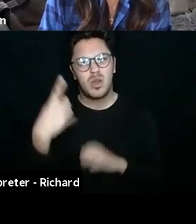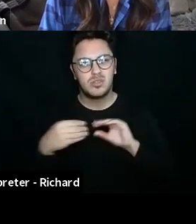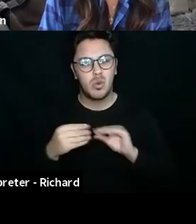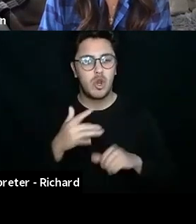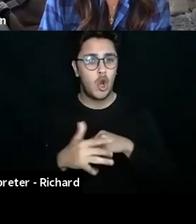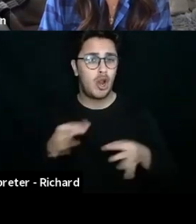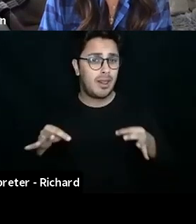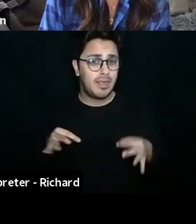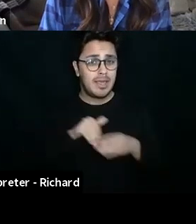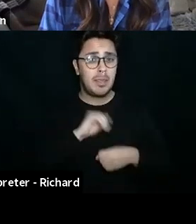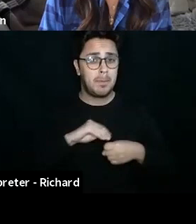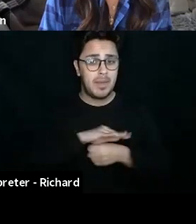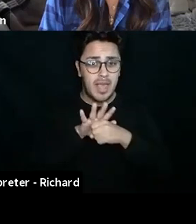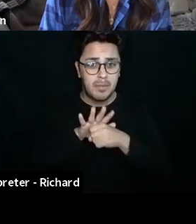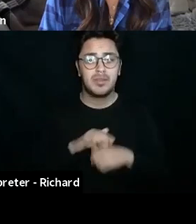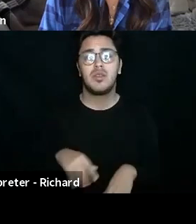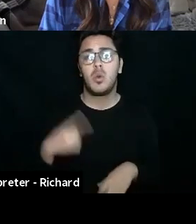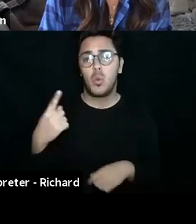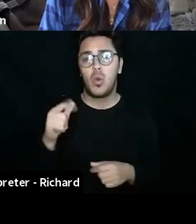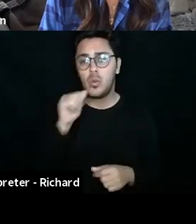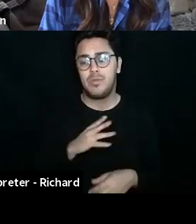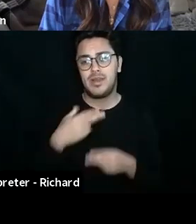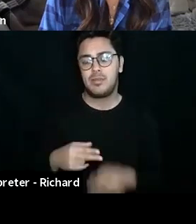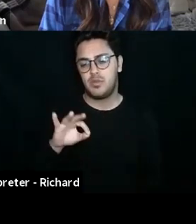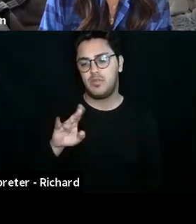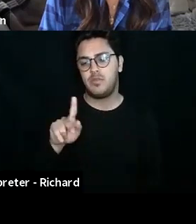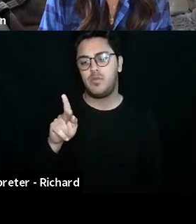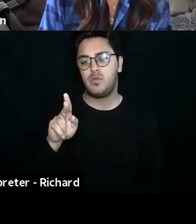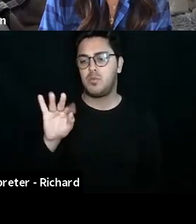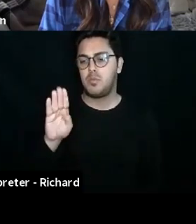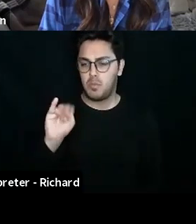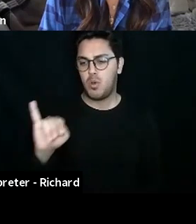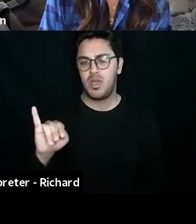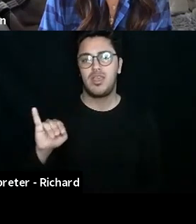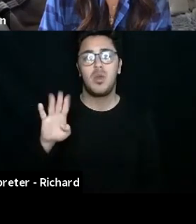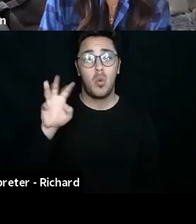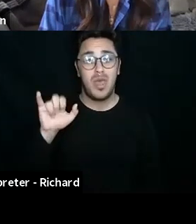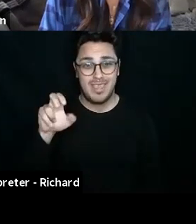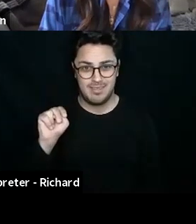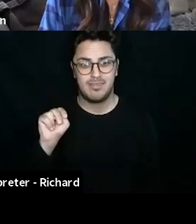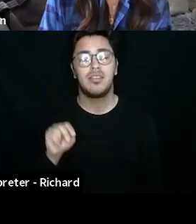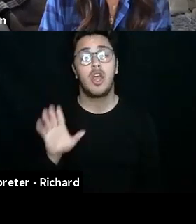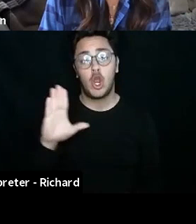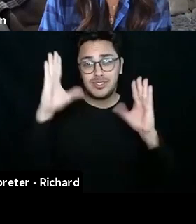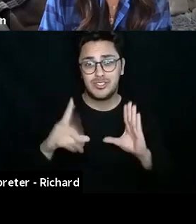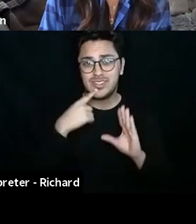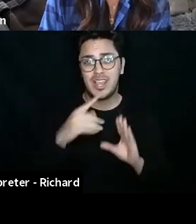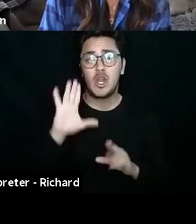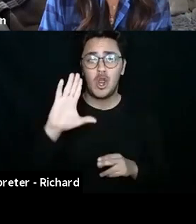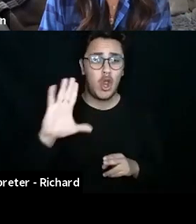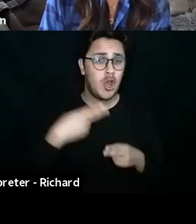in the pandemic where a woman named Phuc Bui Nguyen, she's Vietnamese, her teacher had said that her name